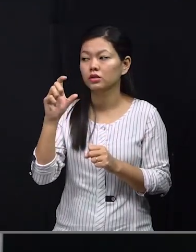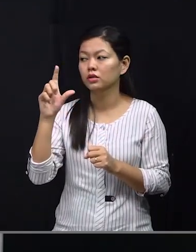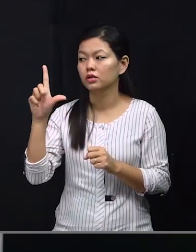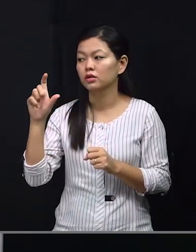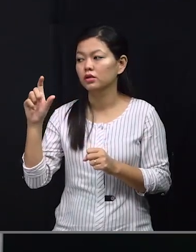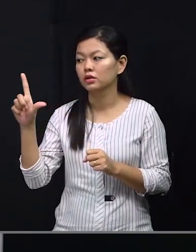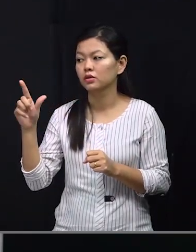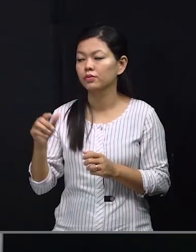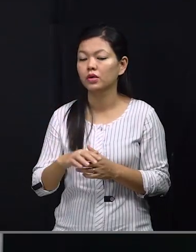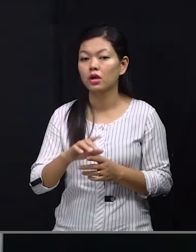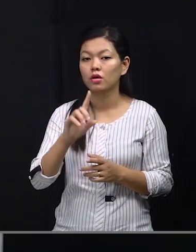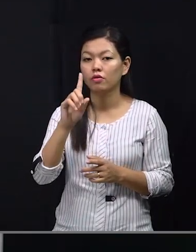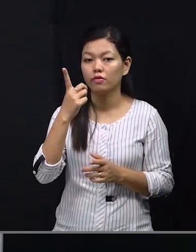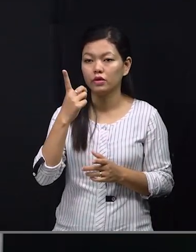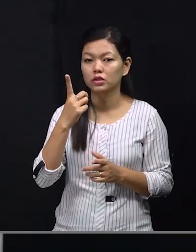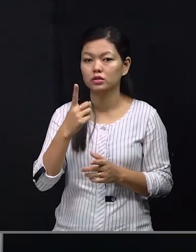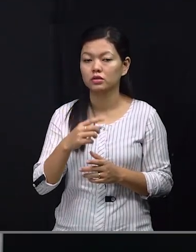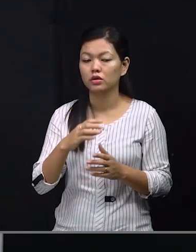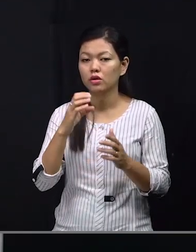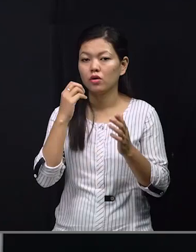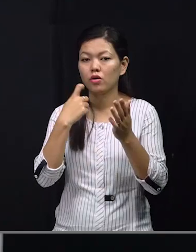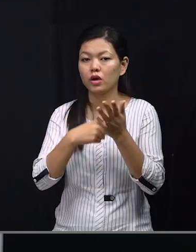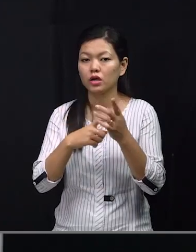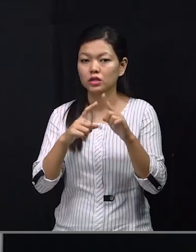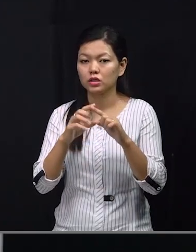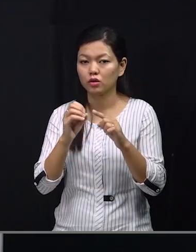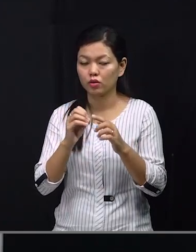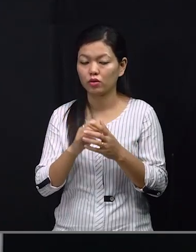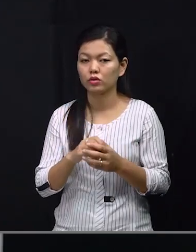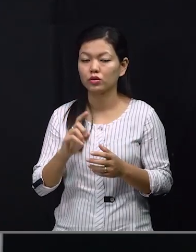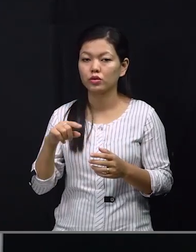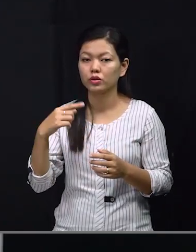The first one is ortho-dichloropenzene. The next one is